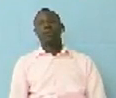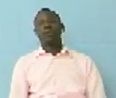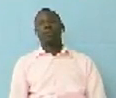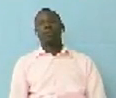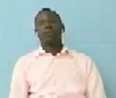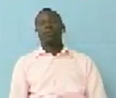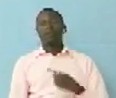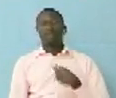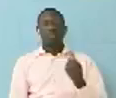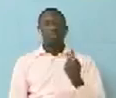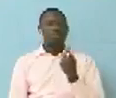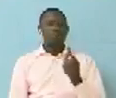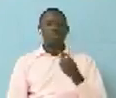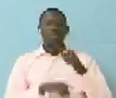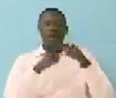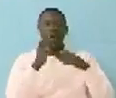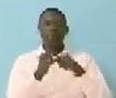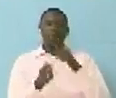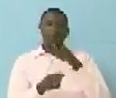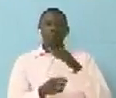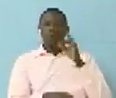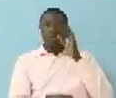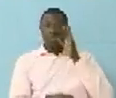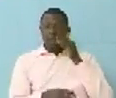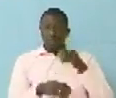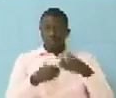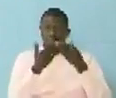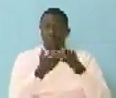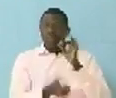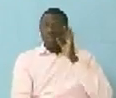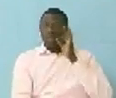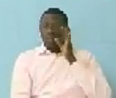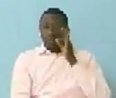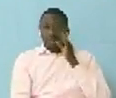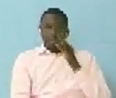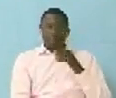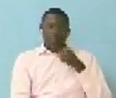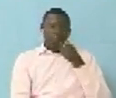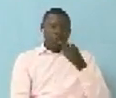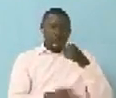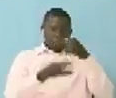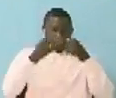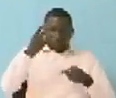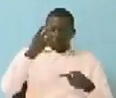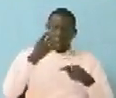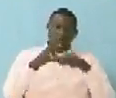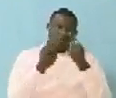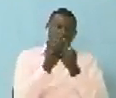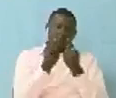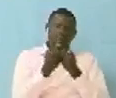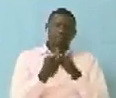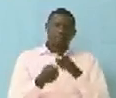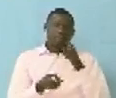It is only after you have responded to these allegations,